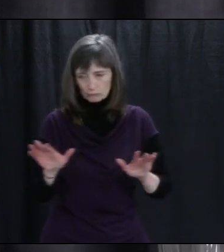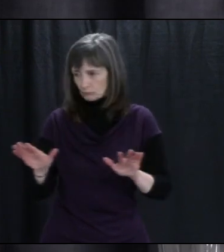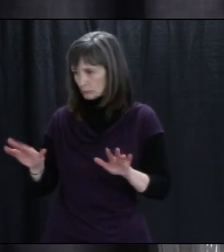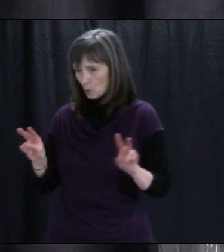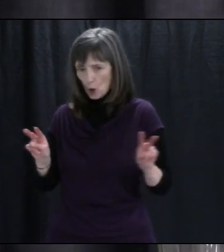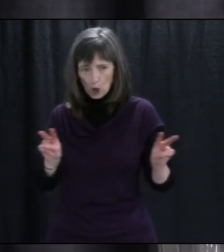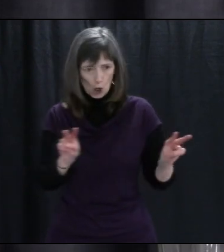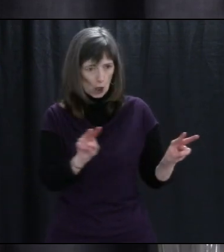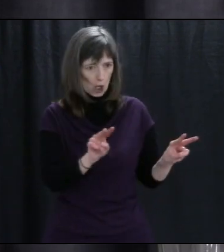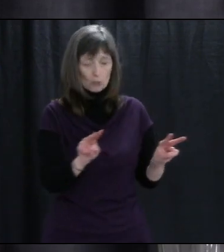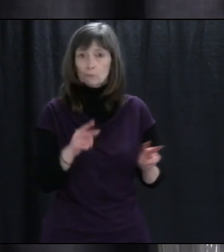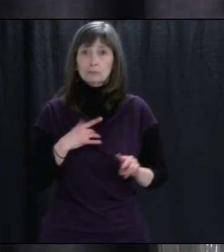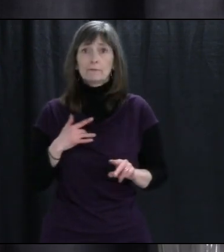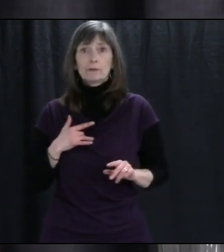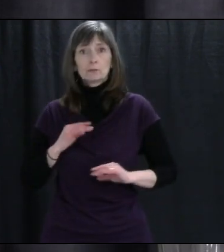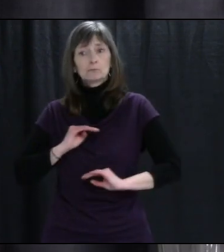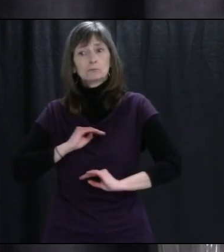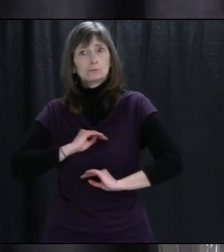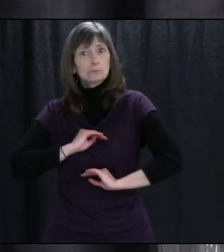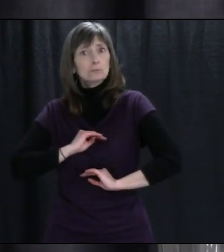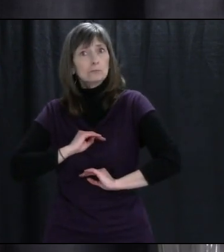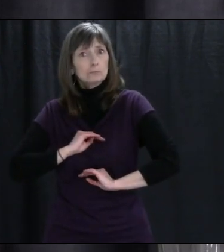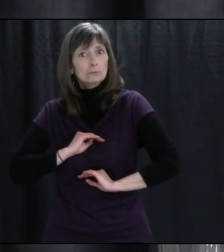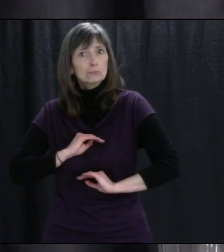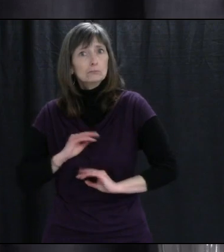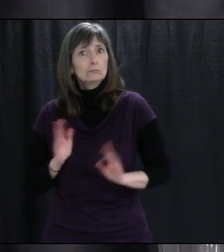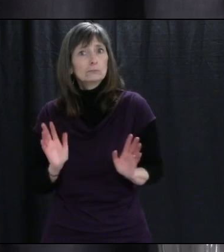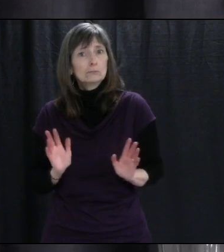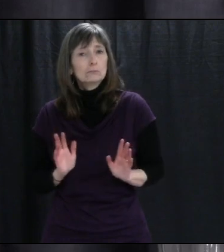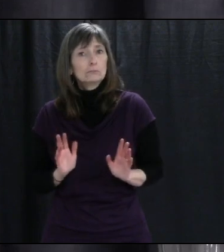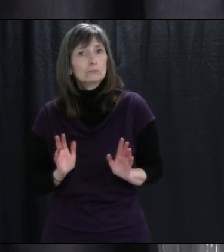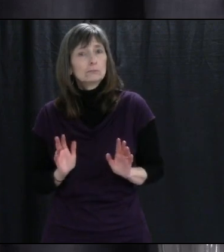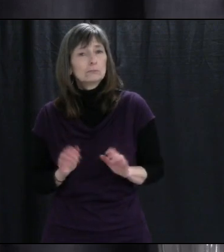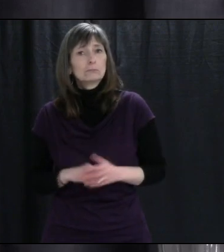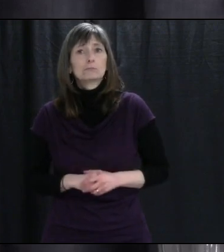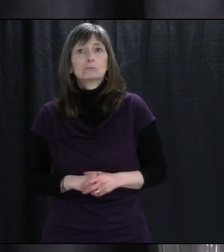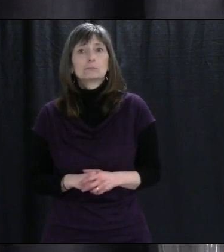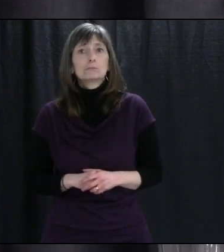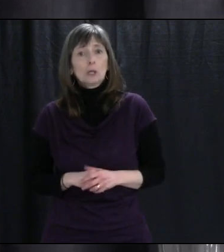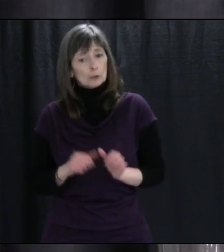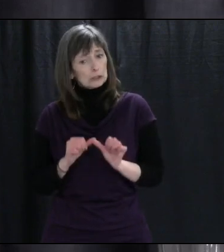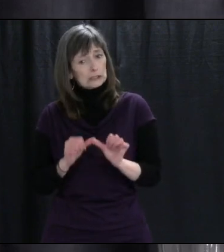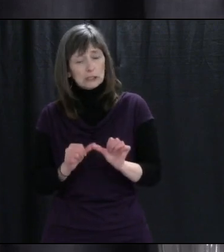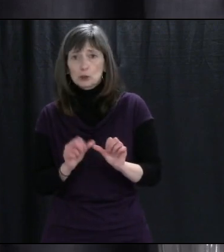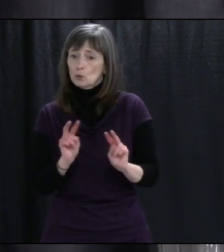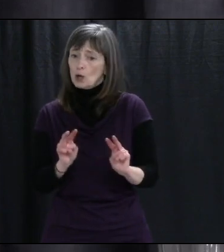as many of the other jurisdictions in Canada, and we aim to keep it that way.